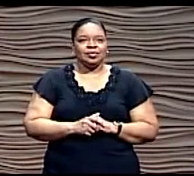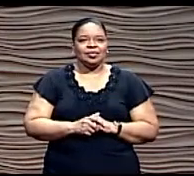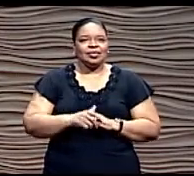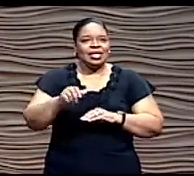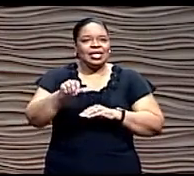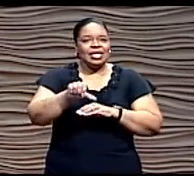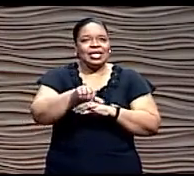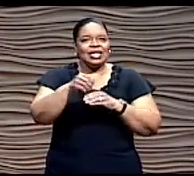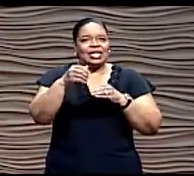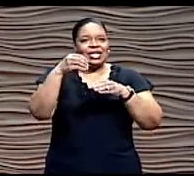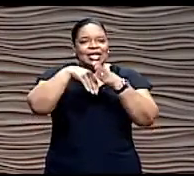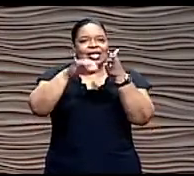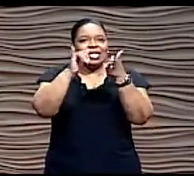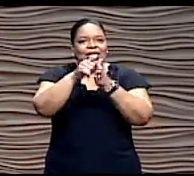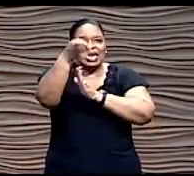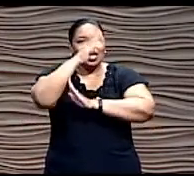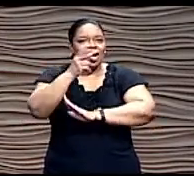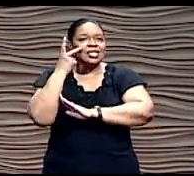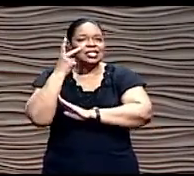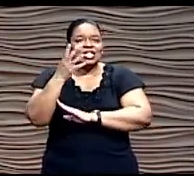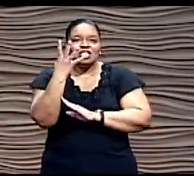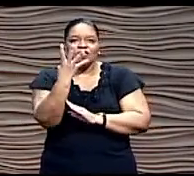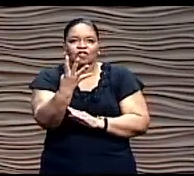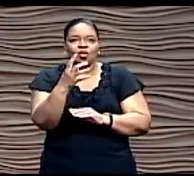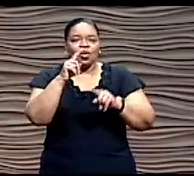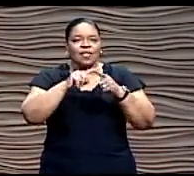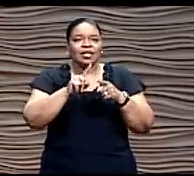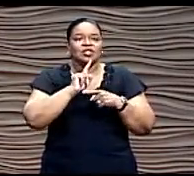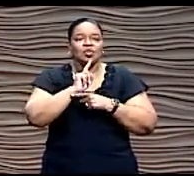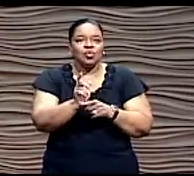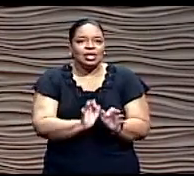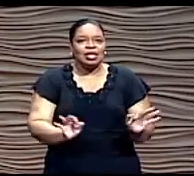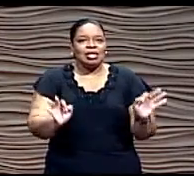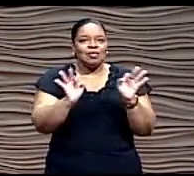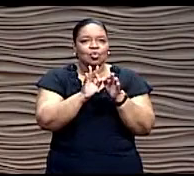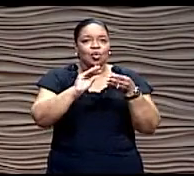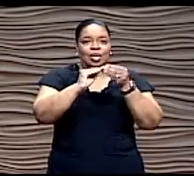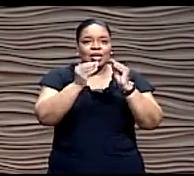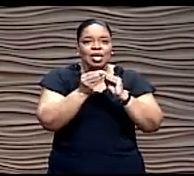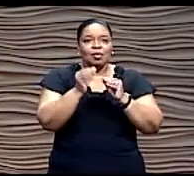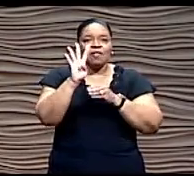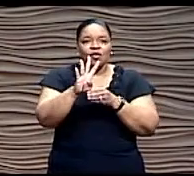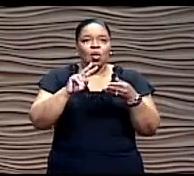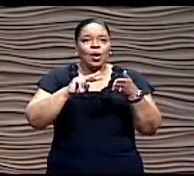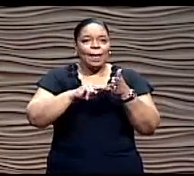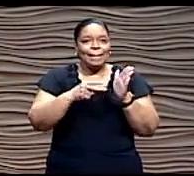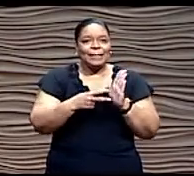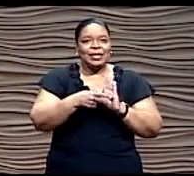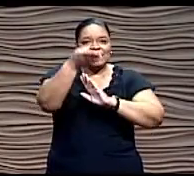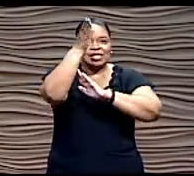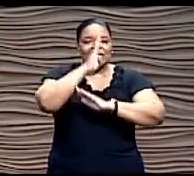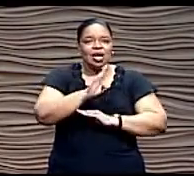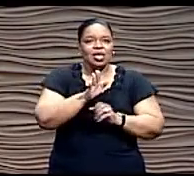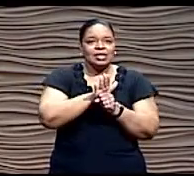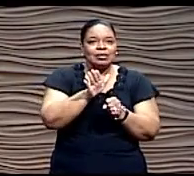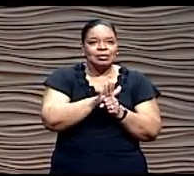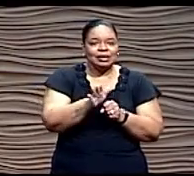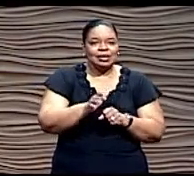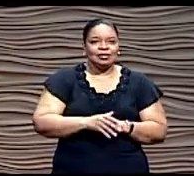And in it, God sees four, and that's a sacred number in the scripture. It points to God's